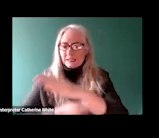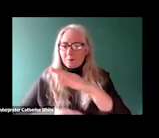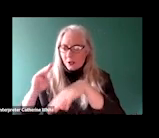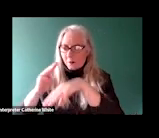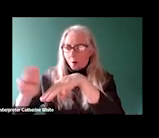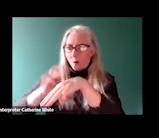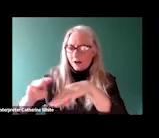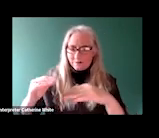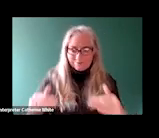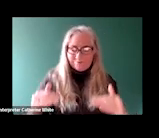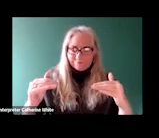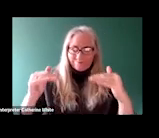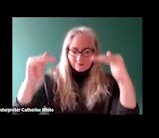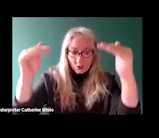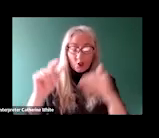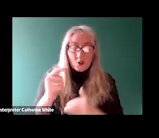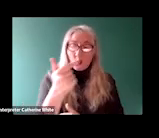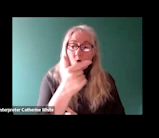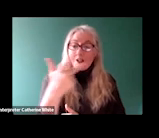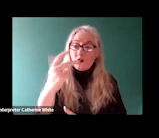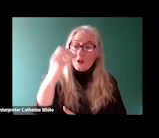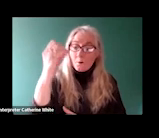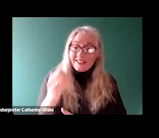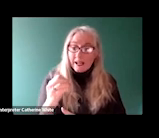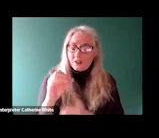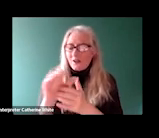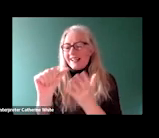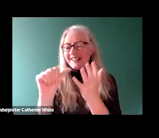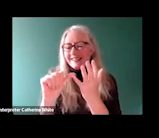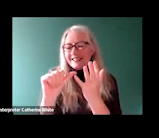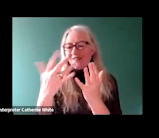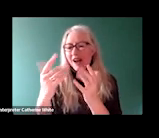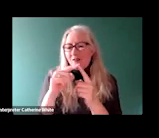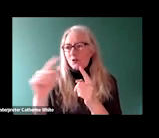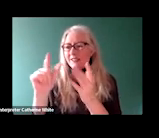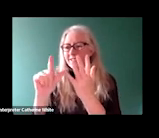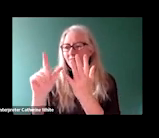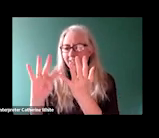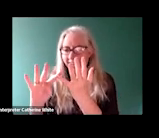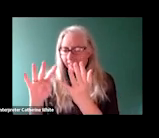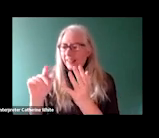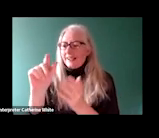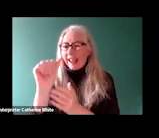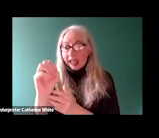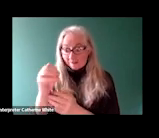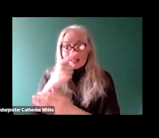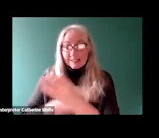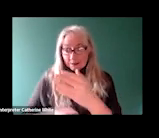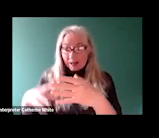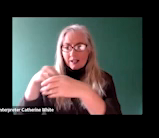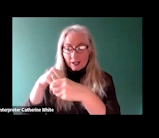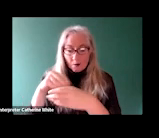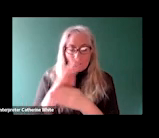So 23% of people in the 65 to 69 age range have a disability. This increases